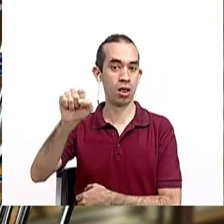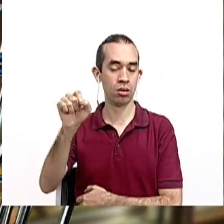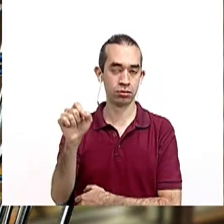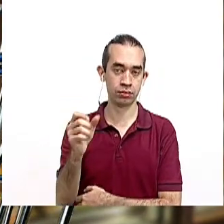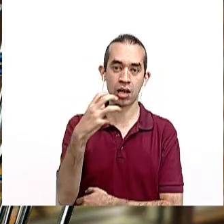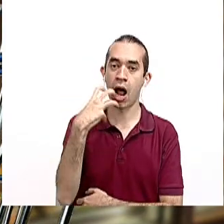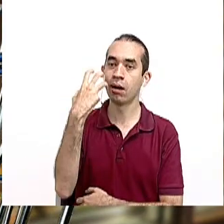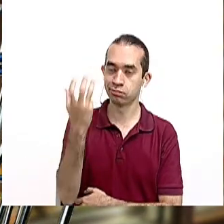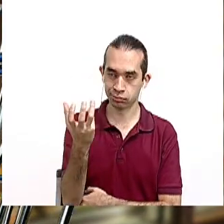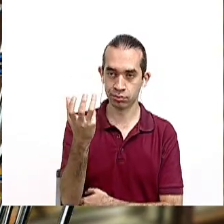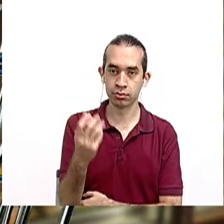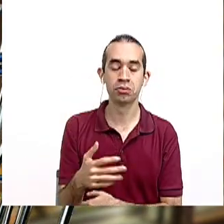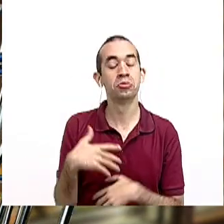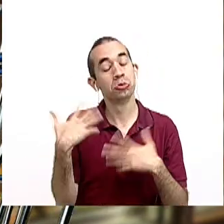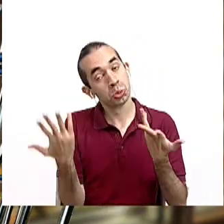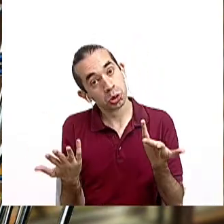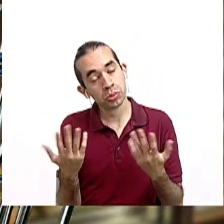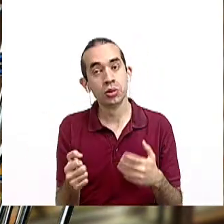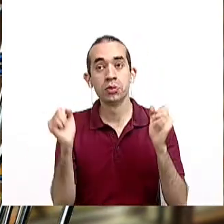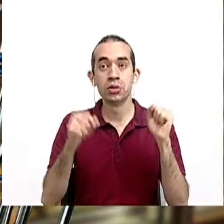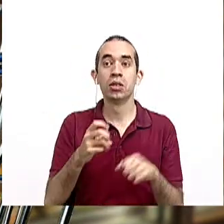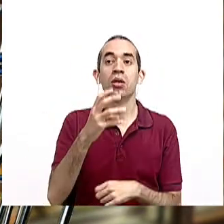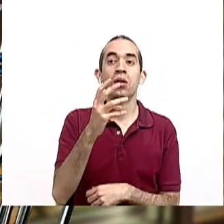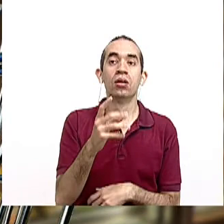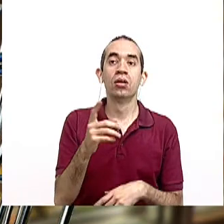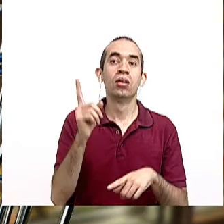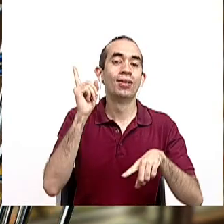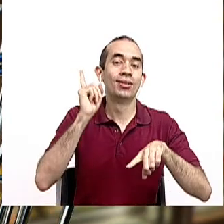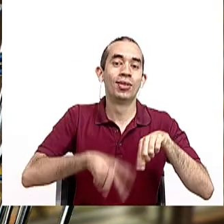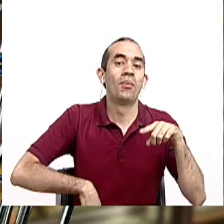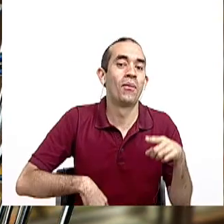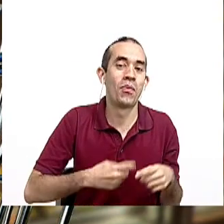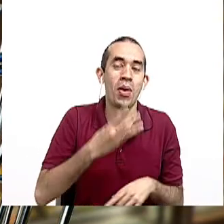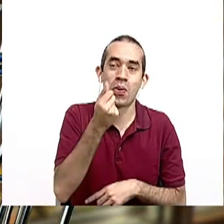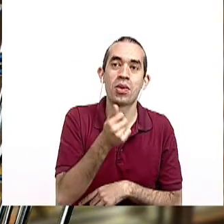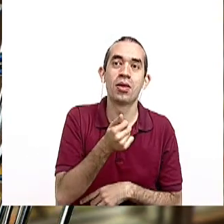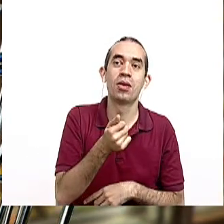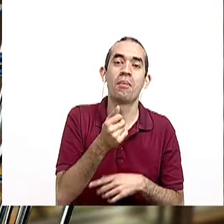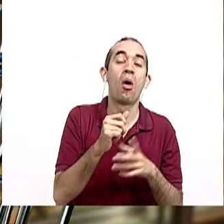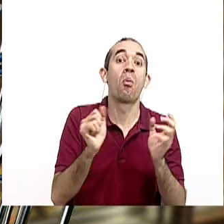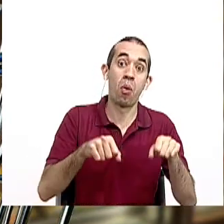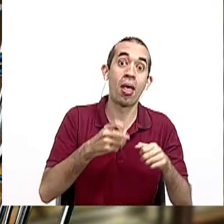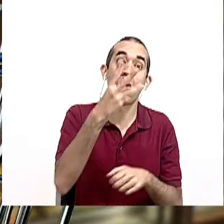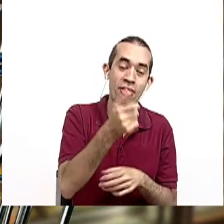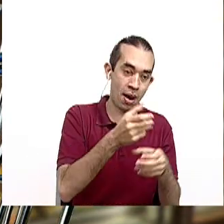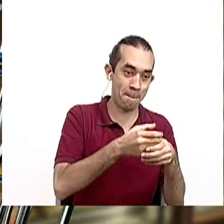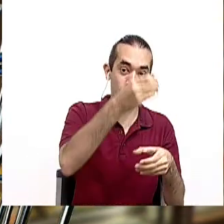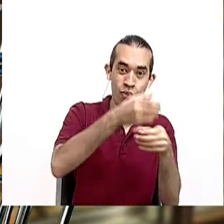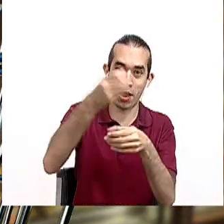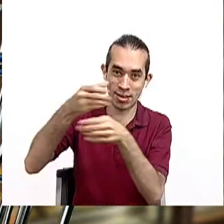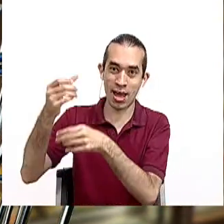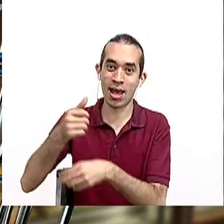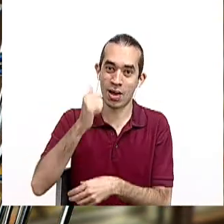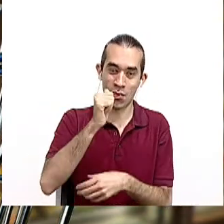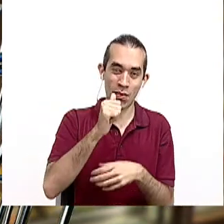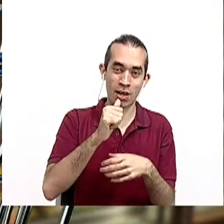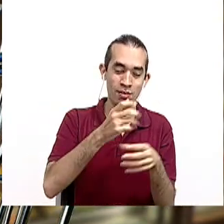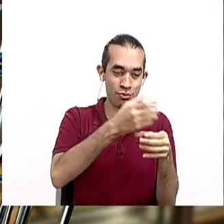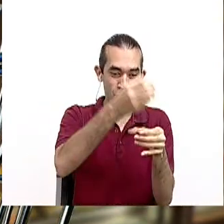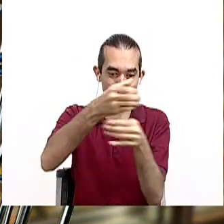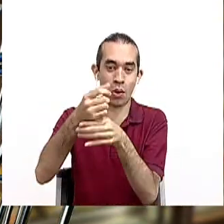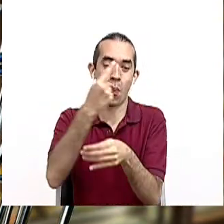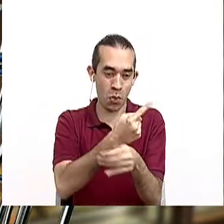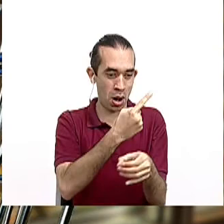Or we can count the bottles of water because this is a bottle, but I cannot count the